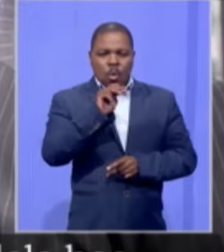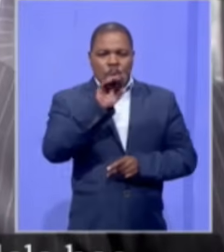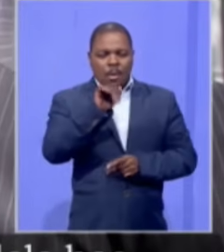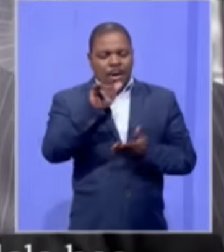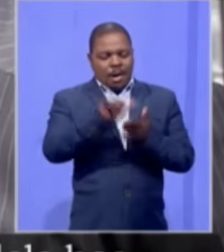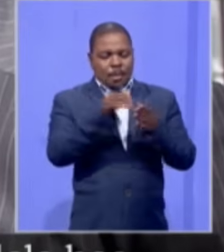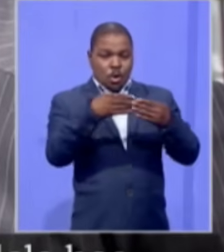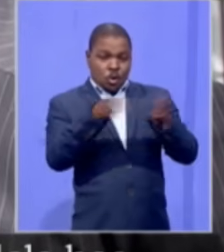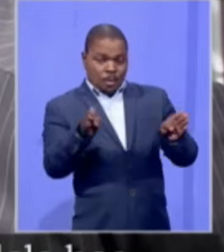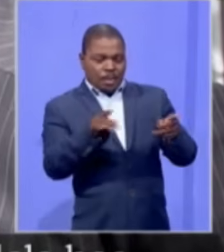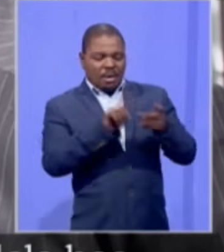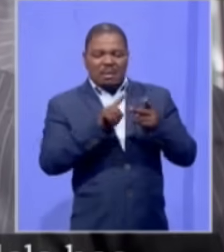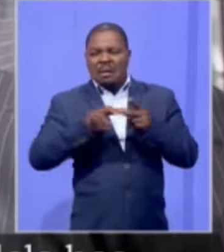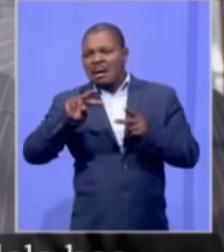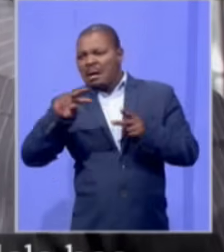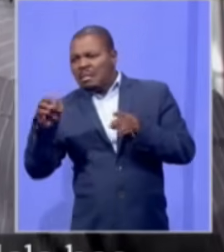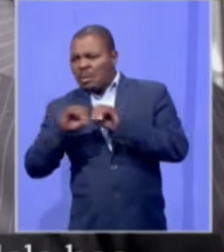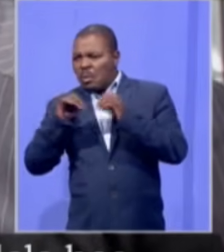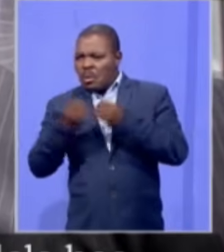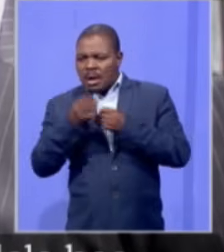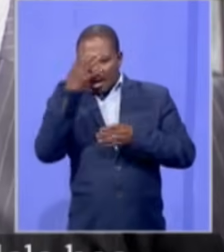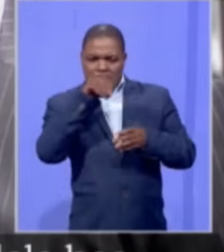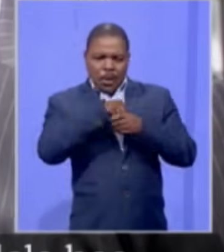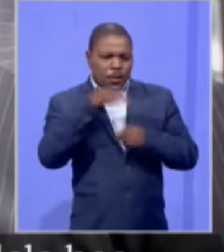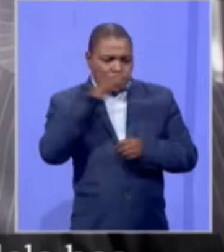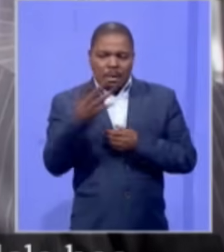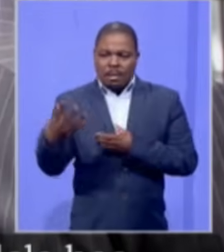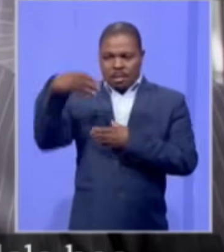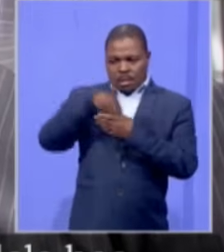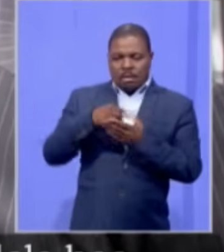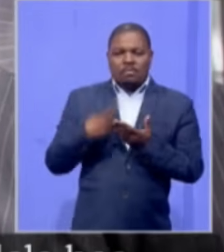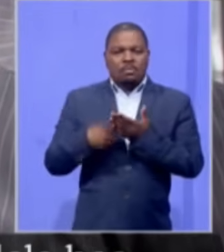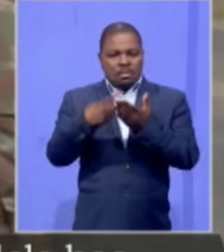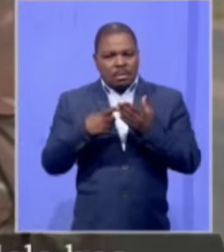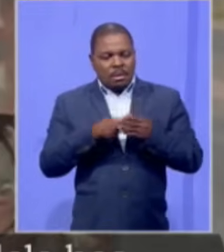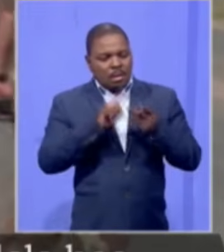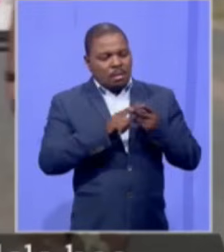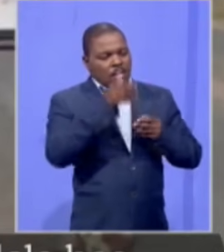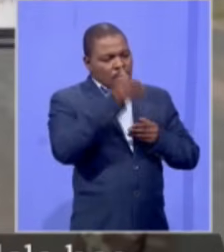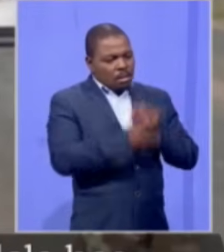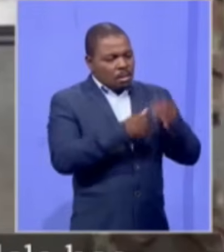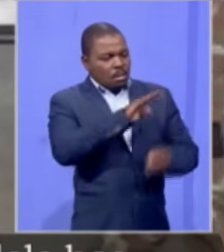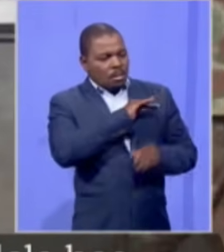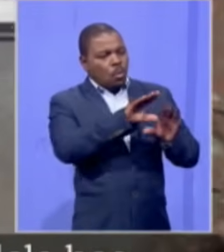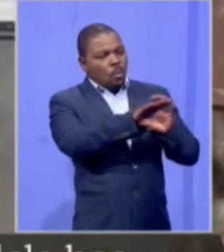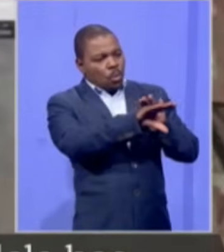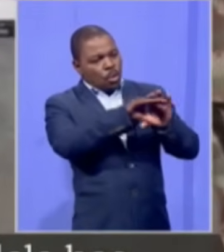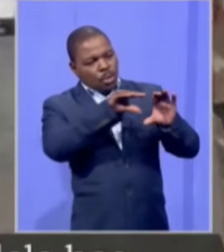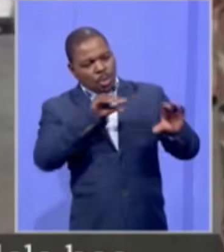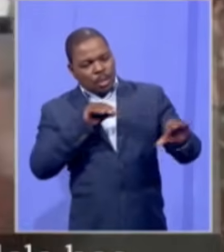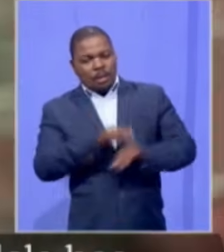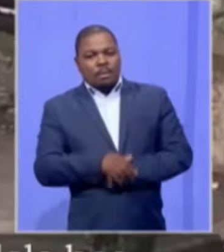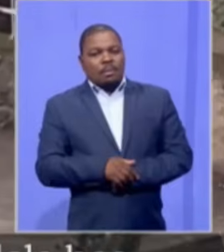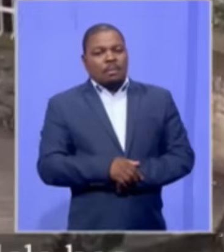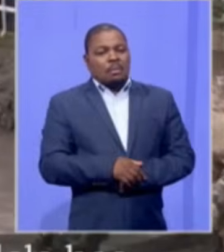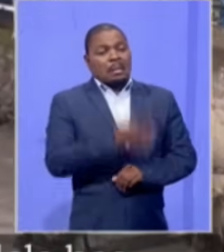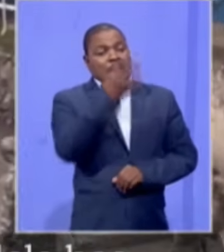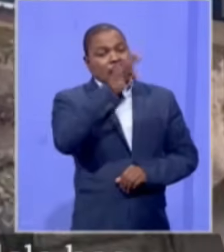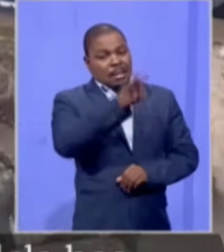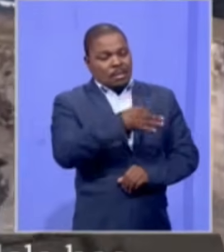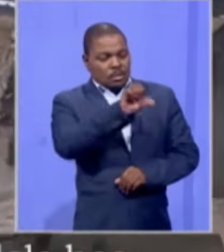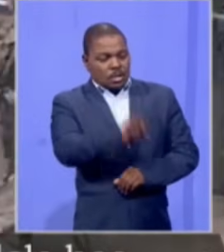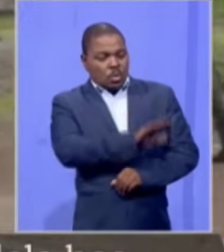with the non-state actors and state actors, including a phased withdrawal. Masole Afrika Borwa a dikete tse tharo